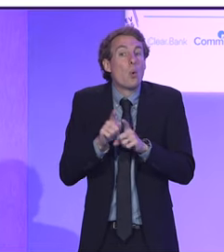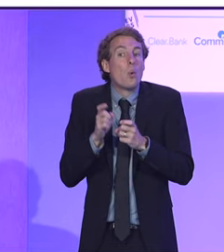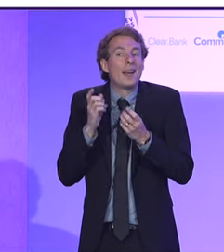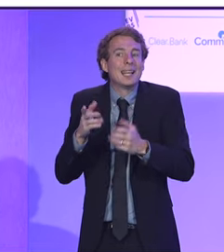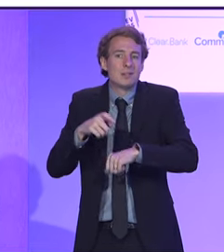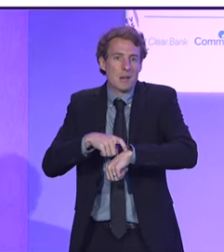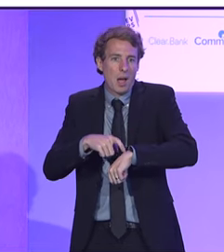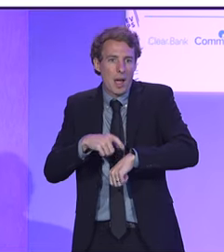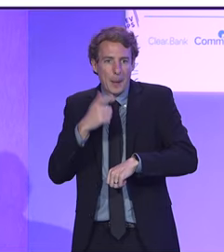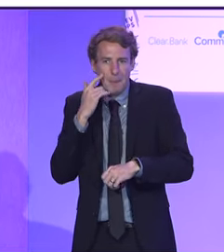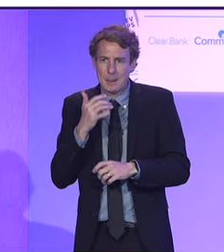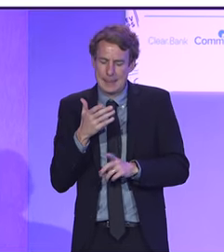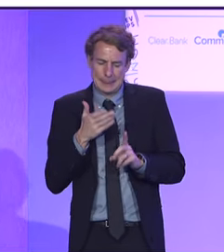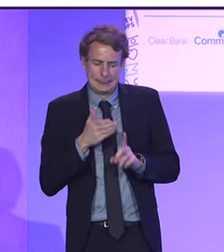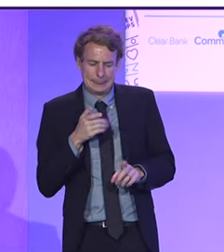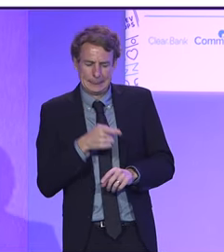don't want.